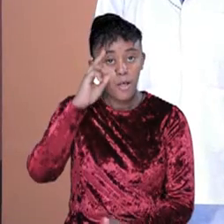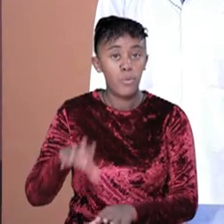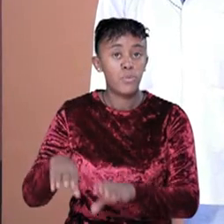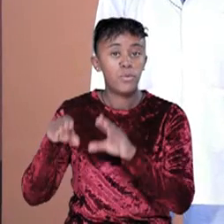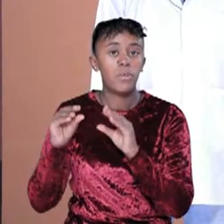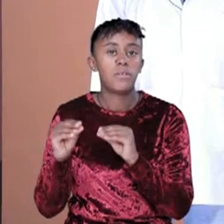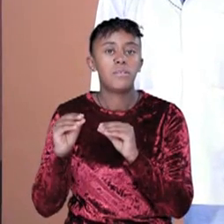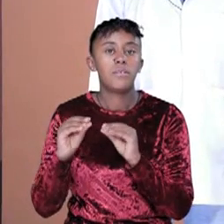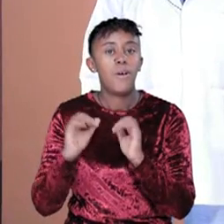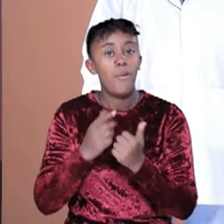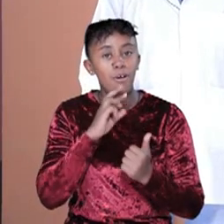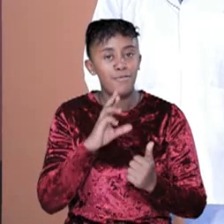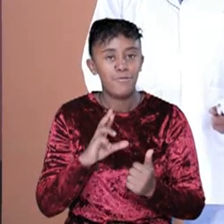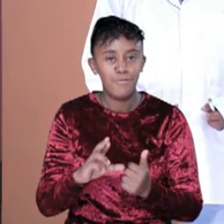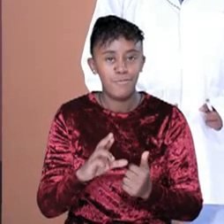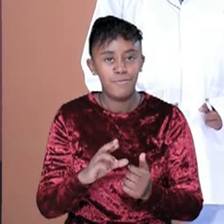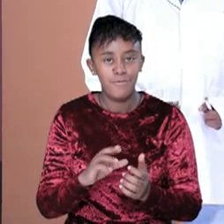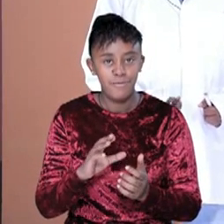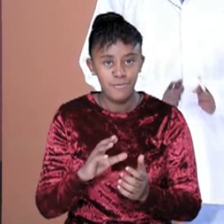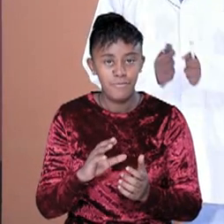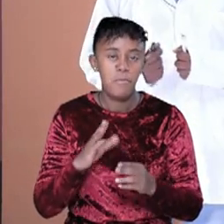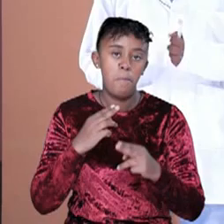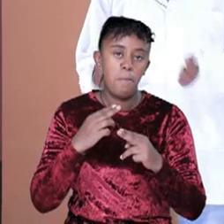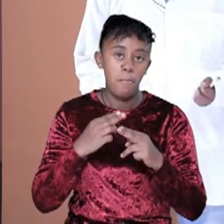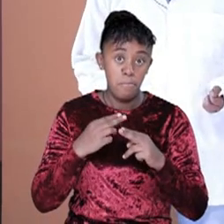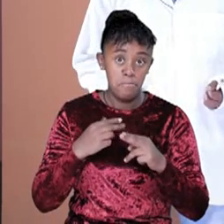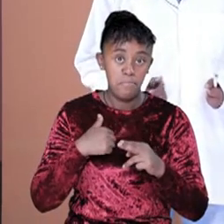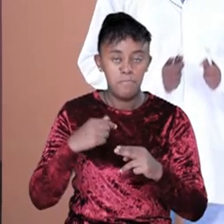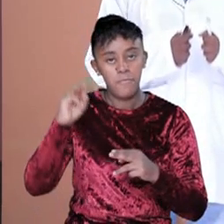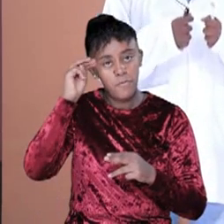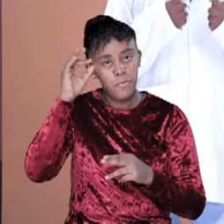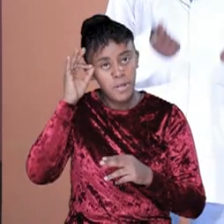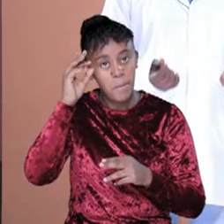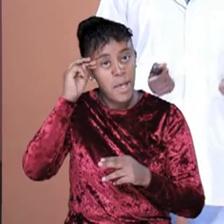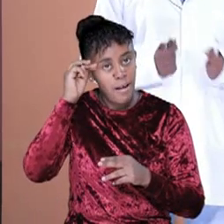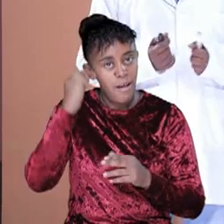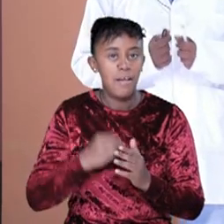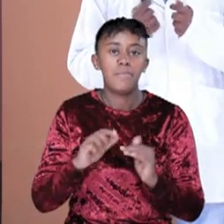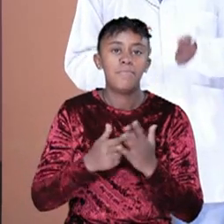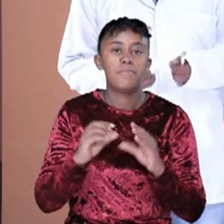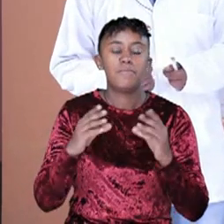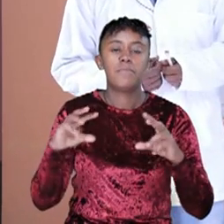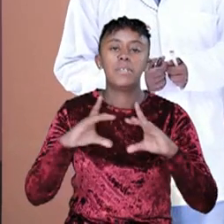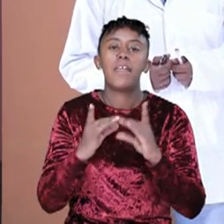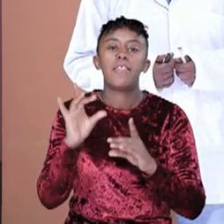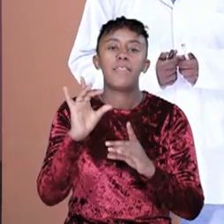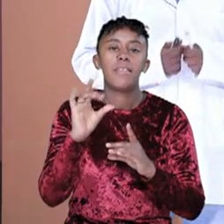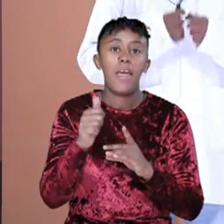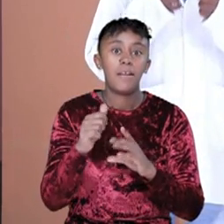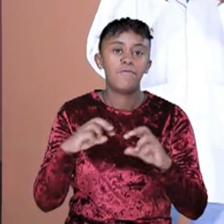Hello students, how are you? My name is Fikru Marga. Today I'm going to teach grade 10